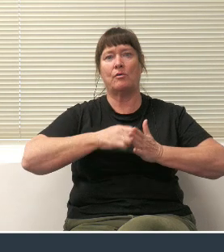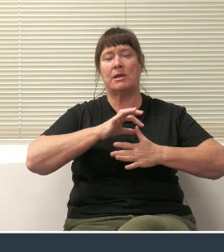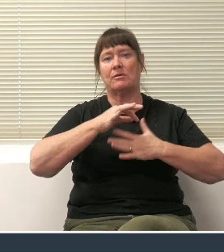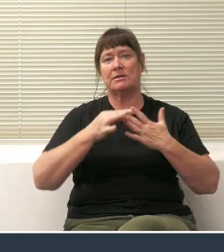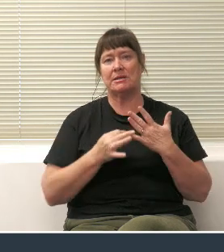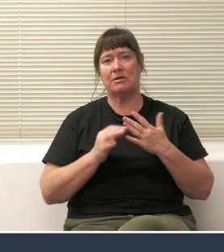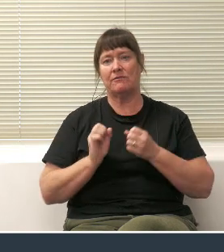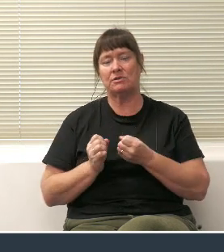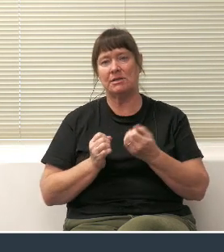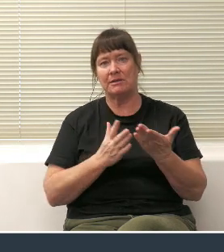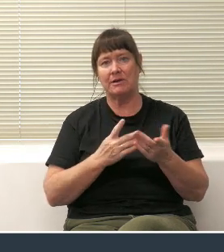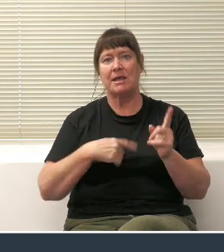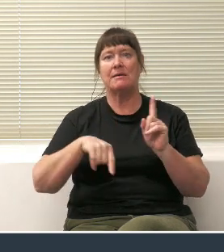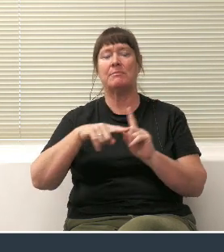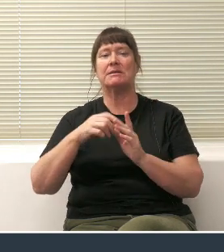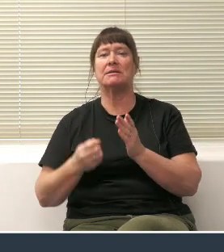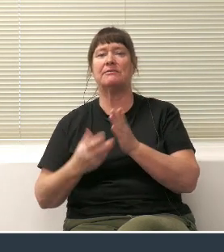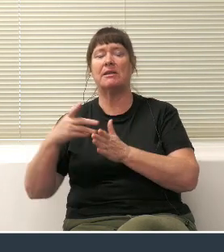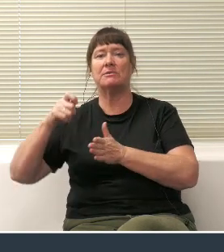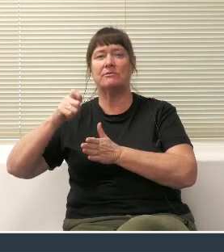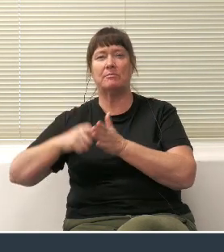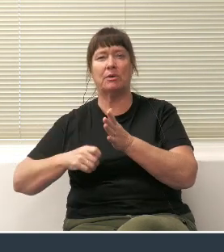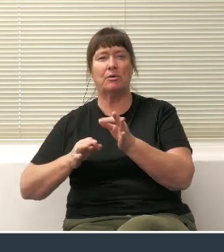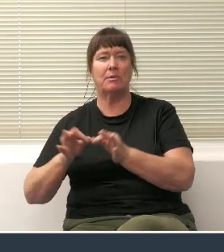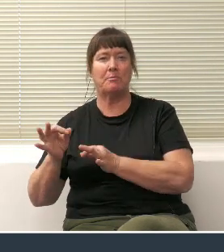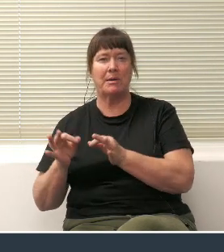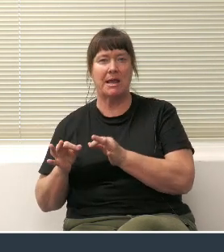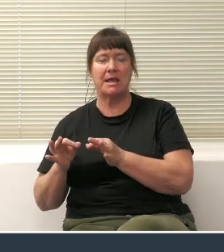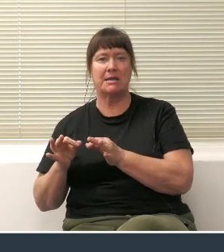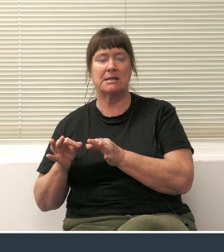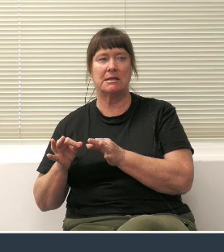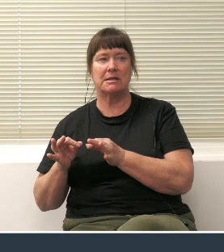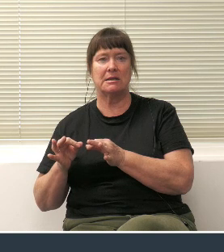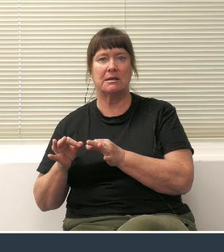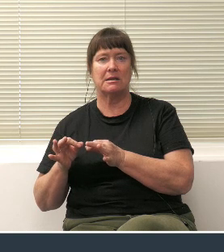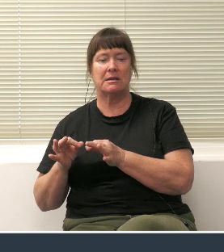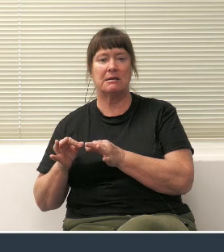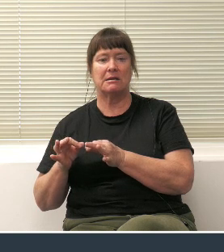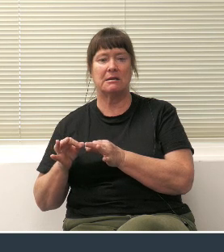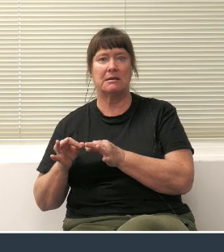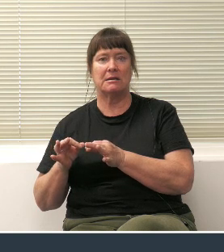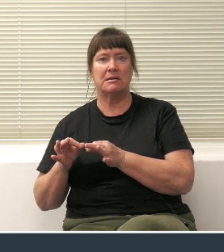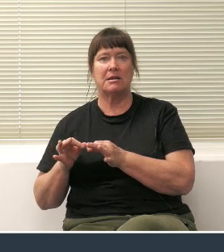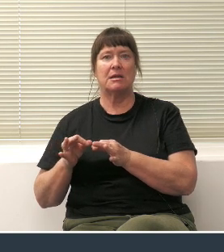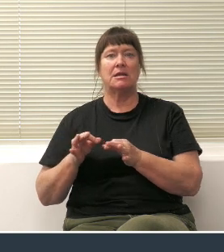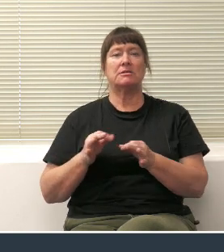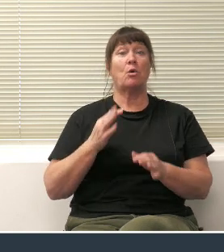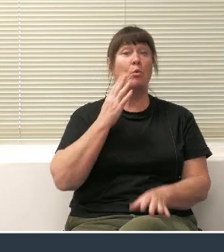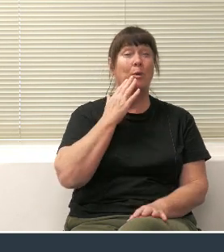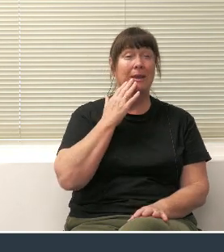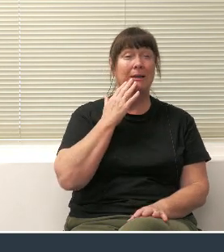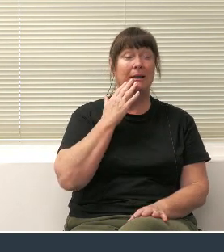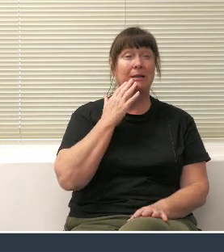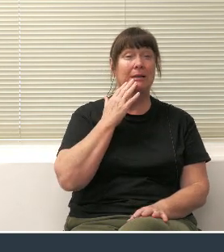criteria for delivery and the development of the procurement plan. So when would be